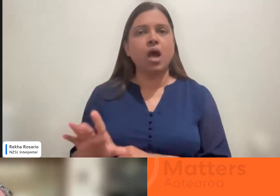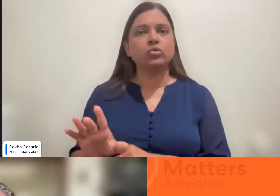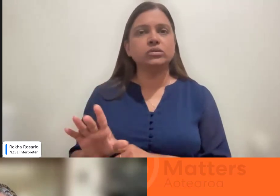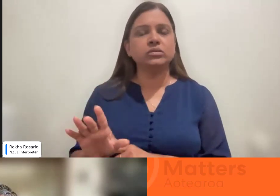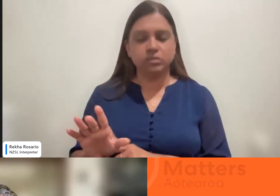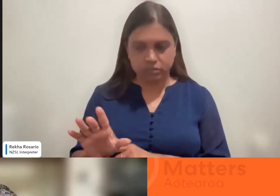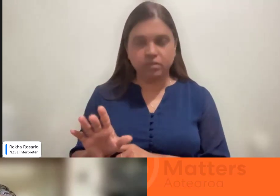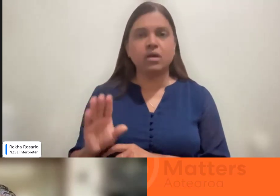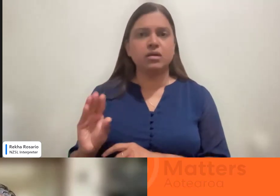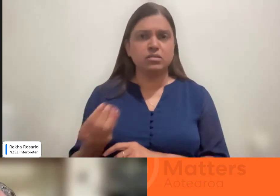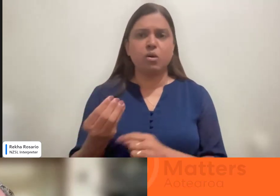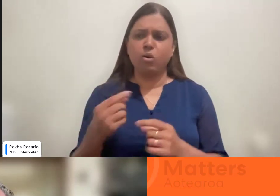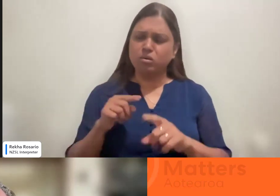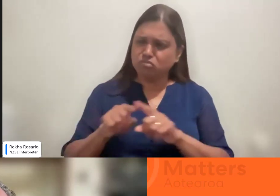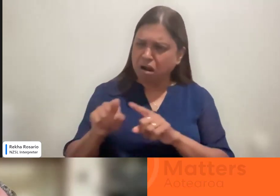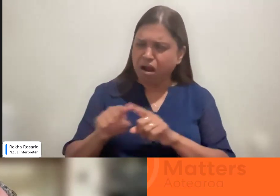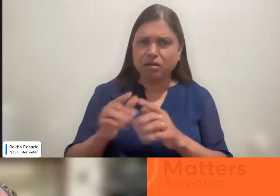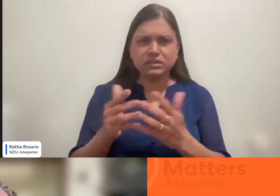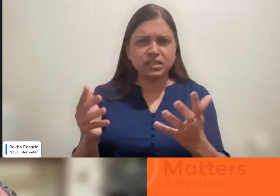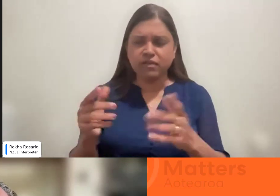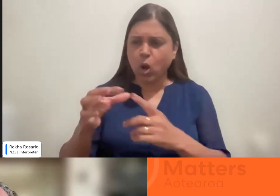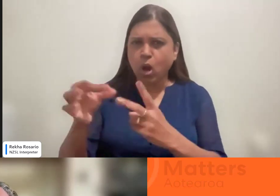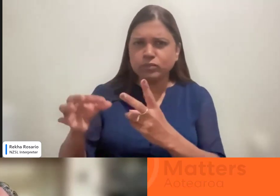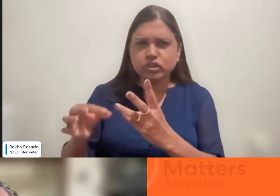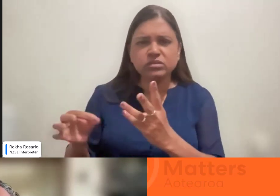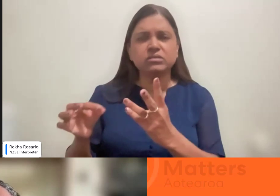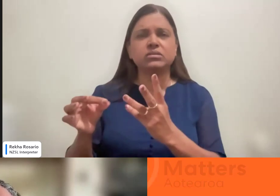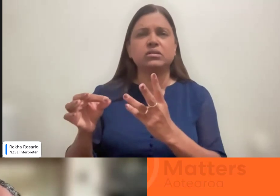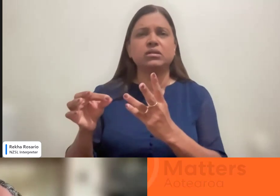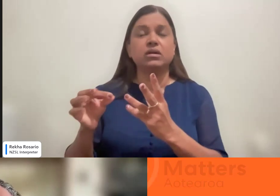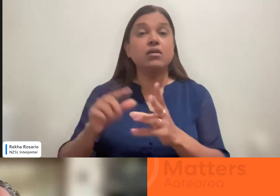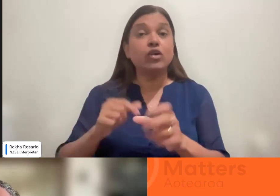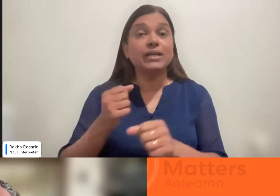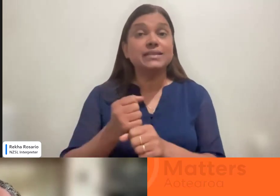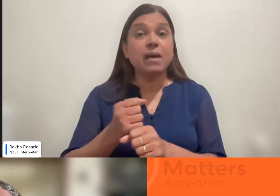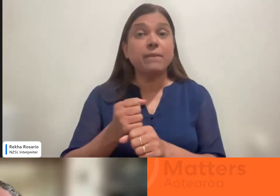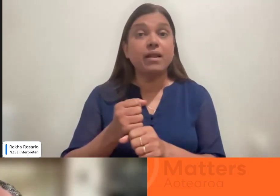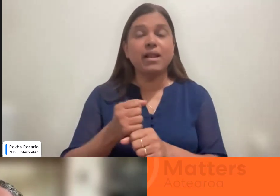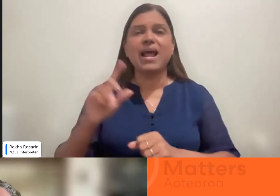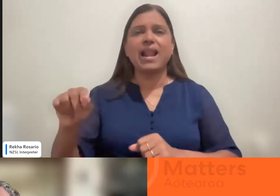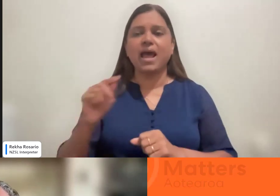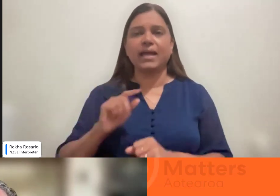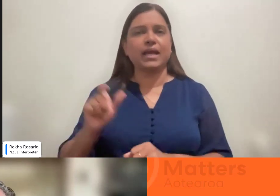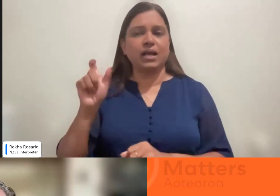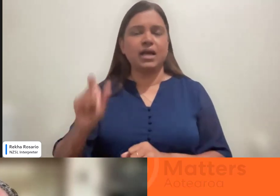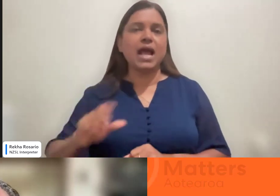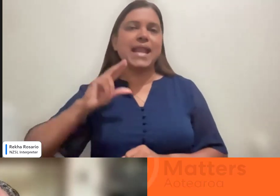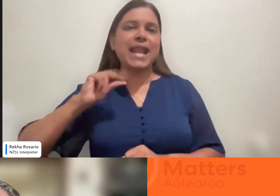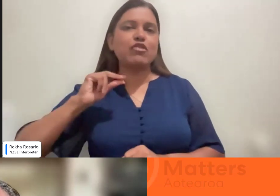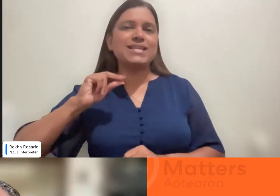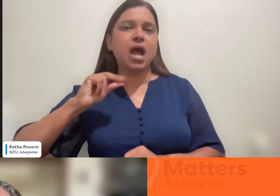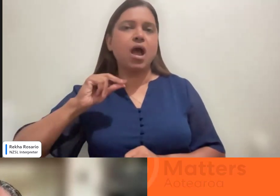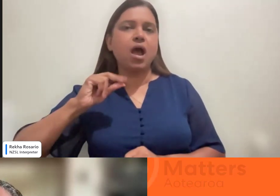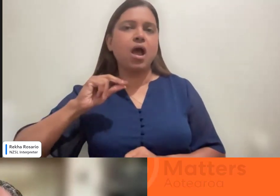several options. So for example, we've tried turning on narrator on the server. We've tried